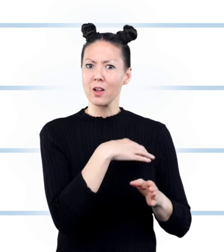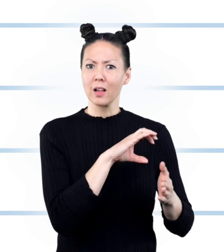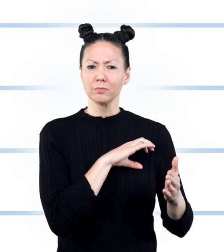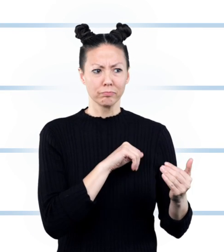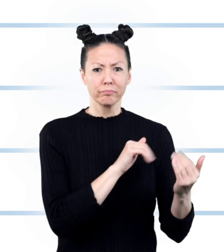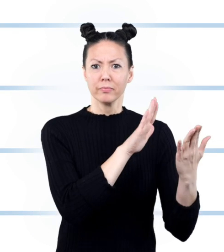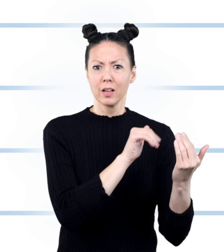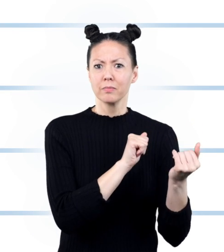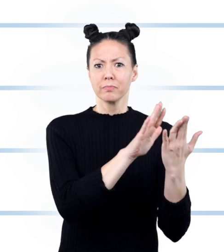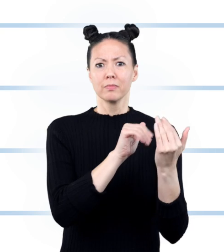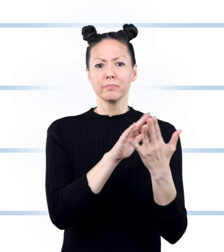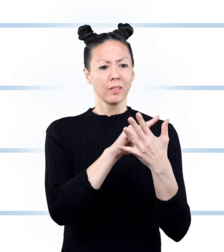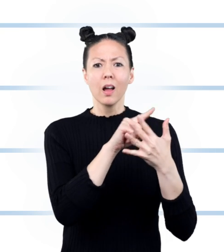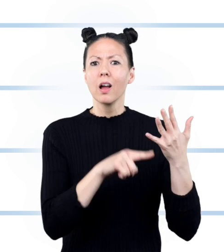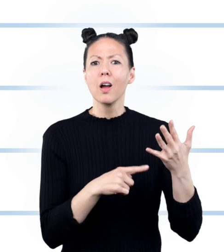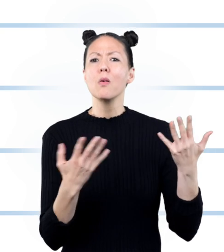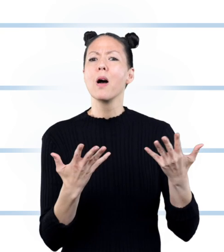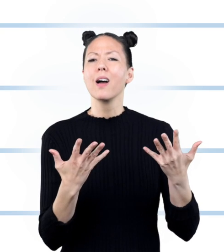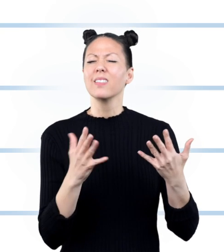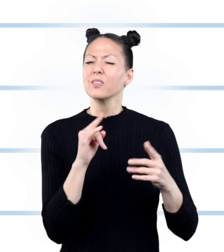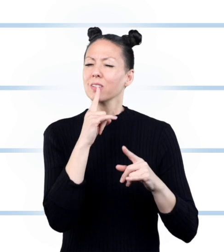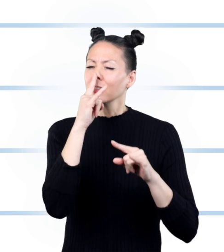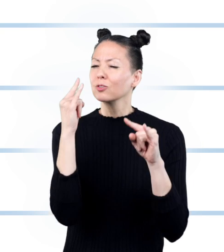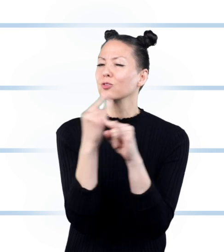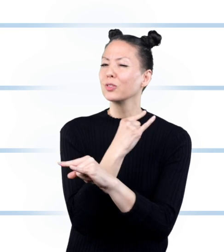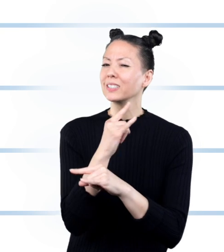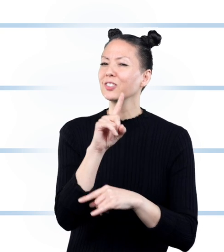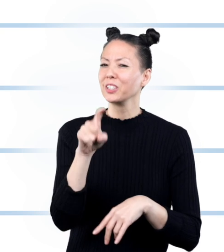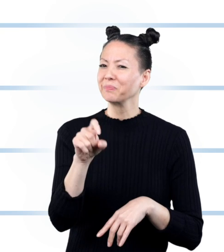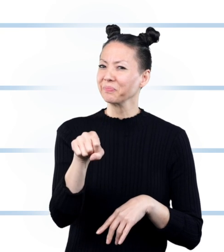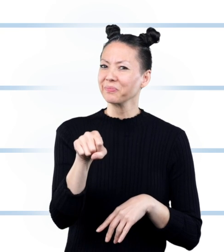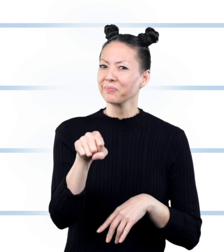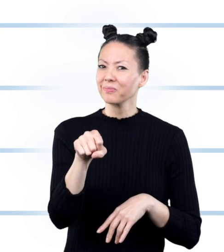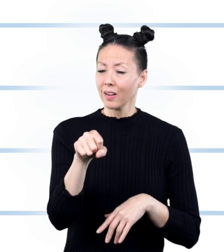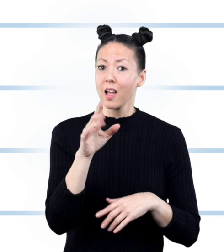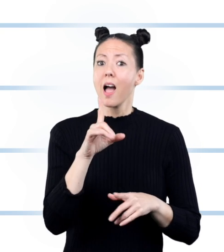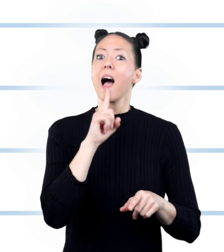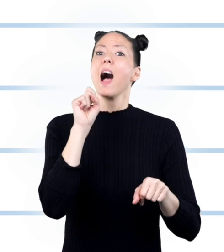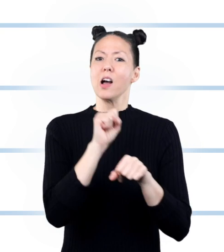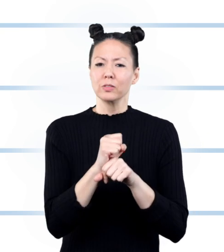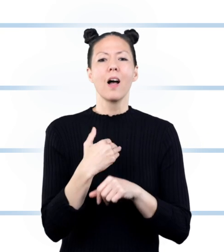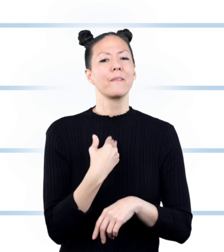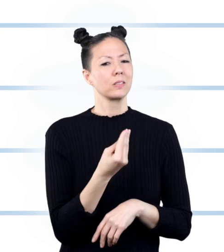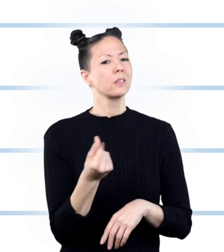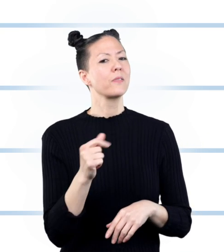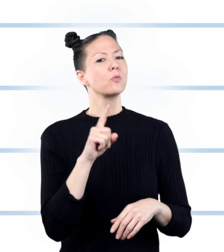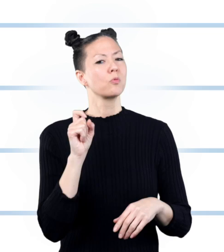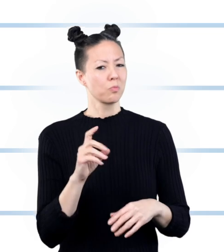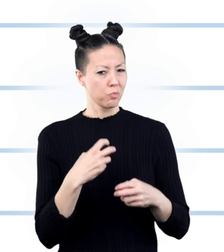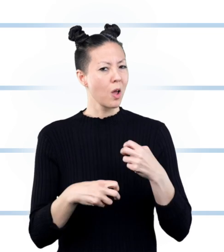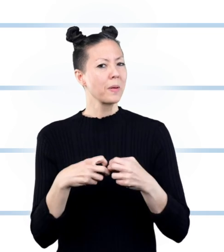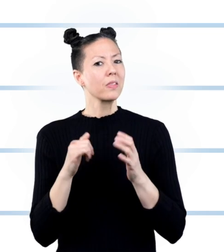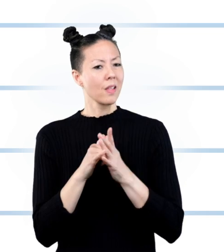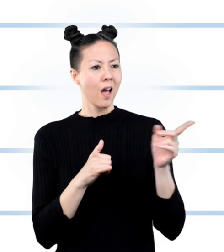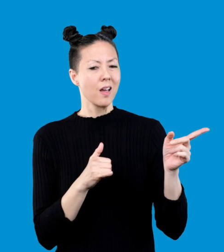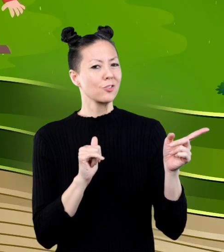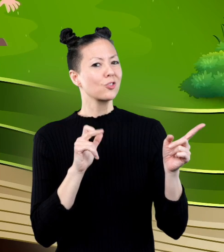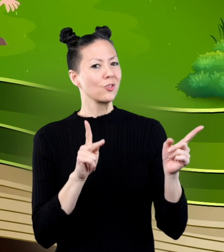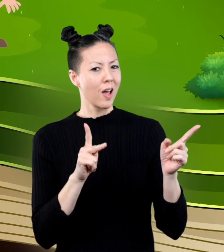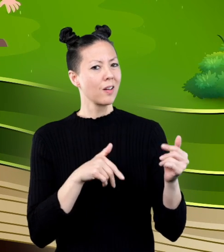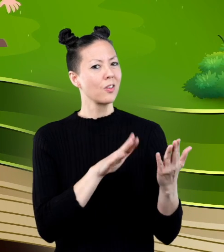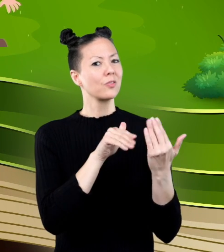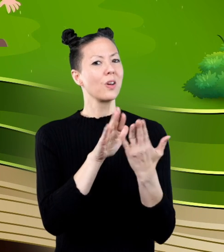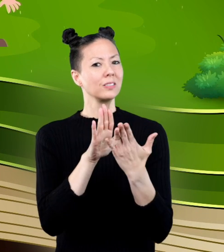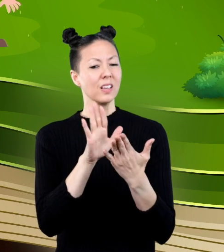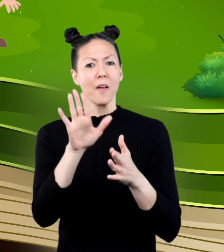has? This is kind of a tricky question because there are actually several problems that Jack has. In the